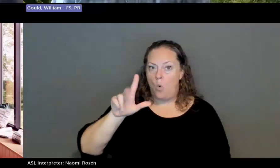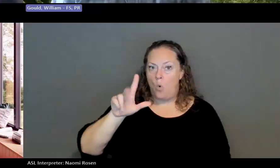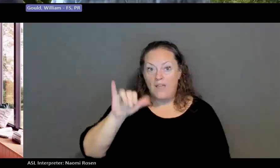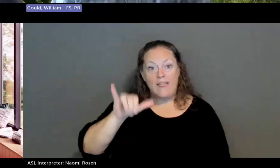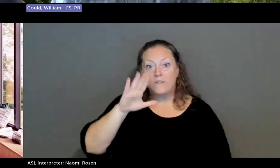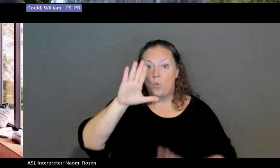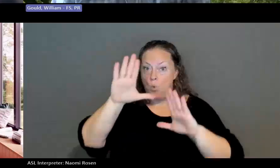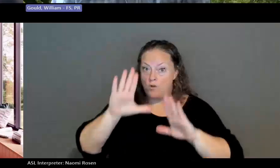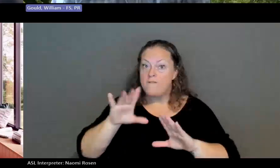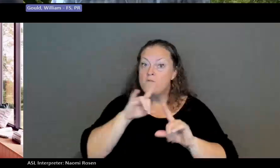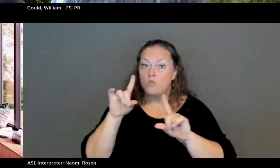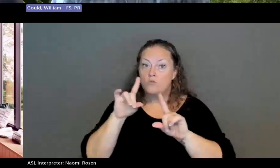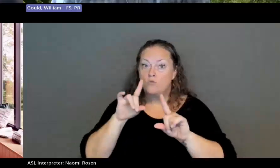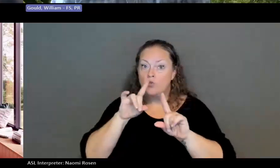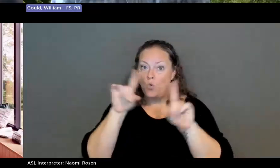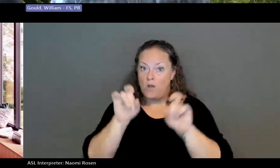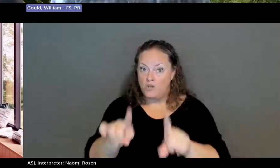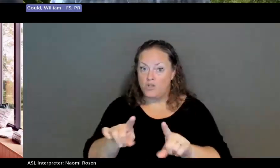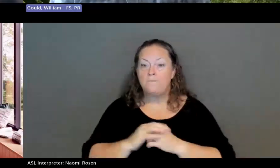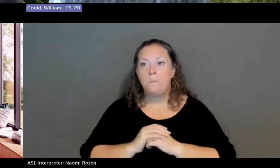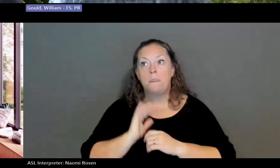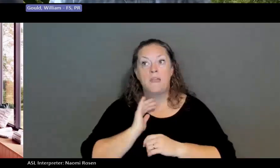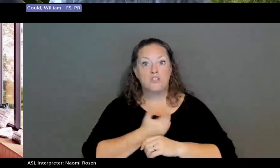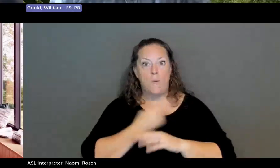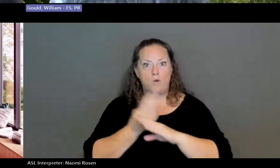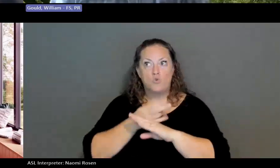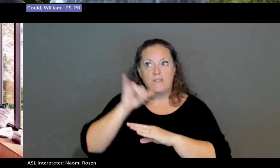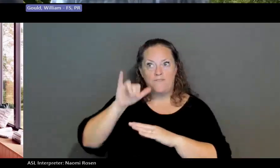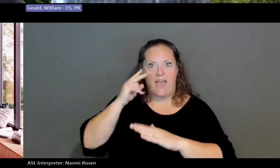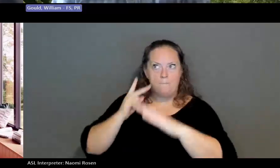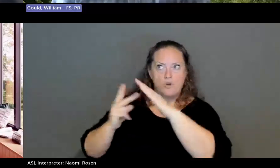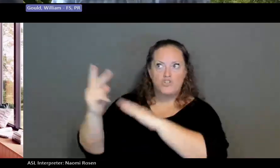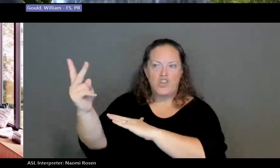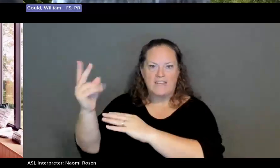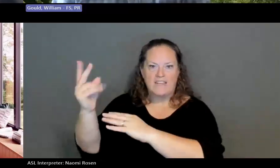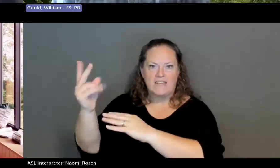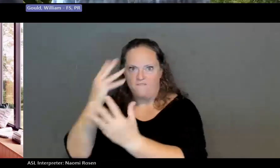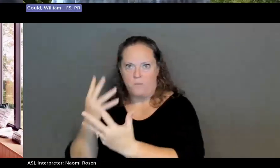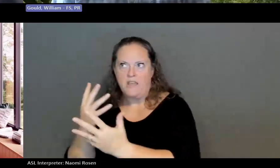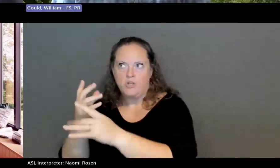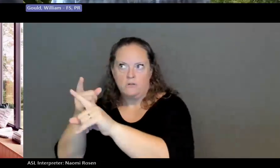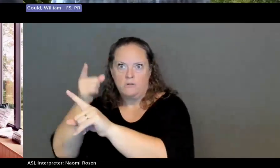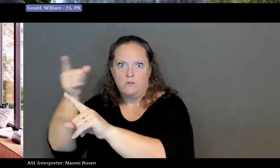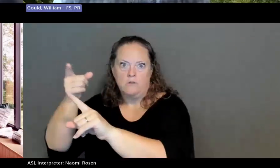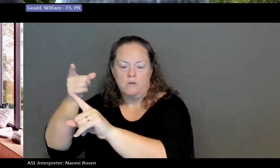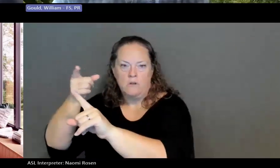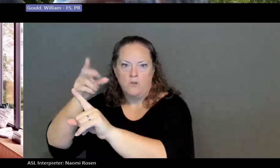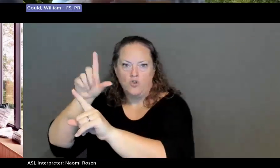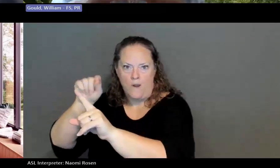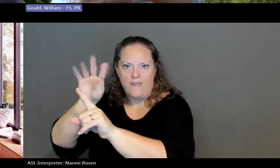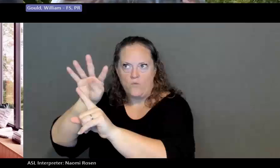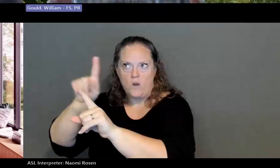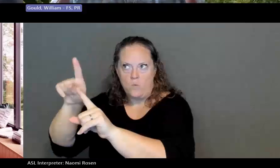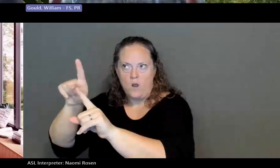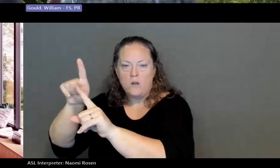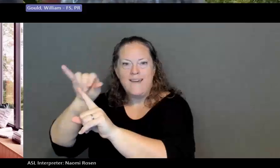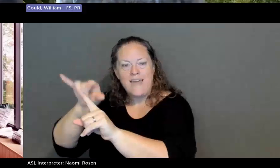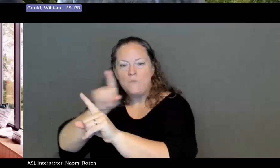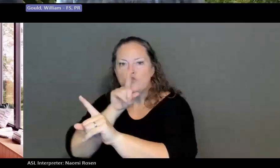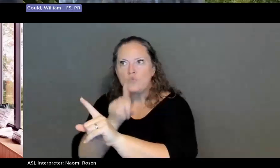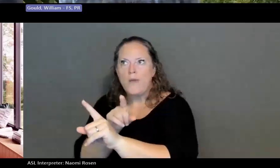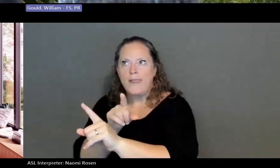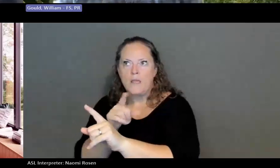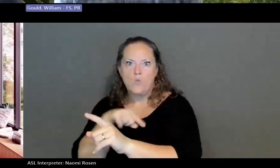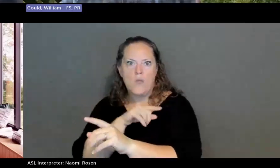of that information about climate projections out to the mid-century was really an attempt to